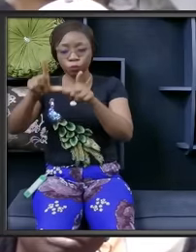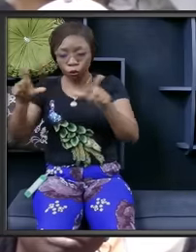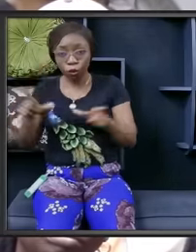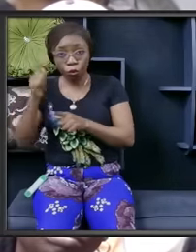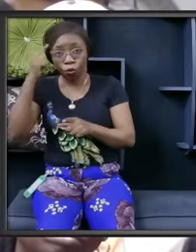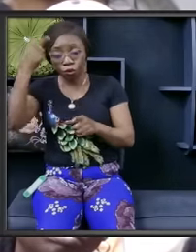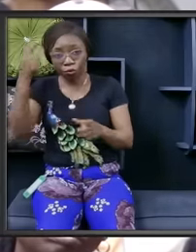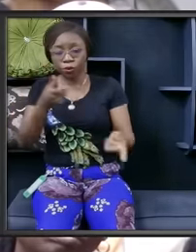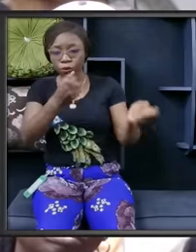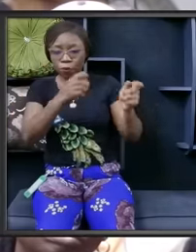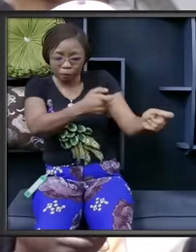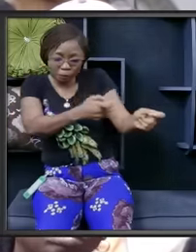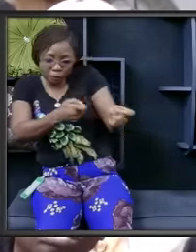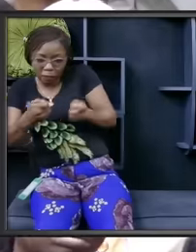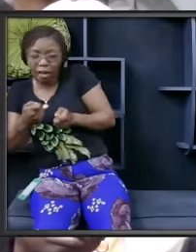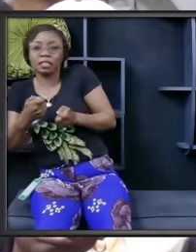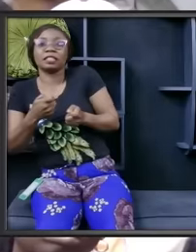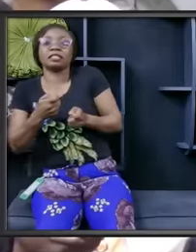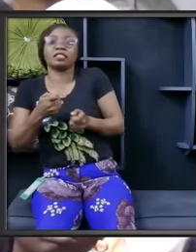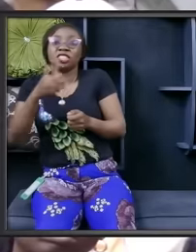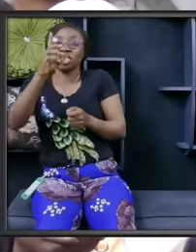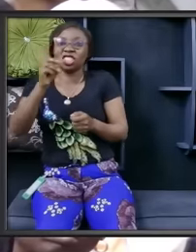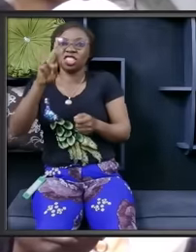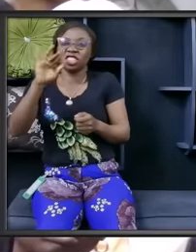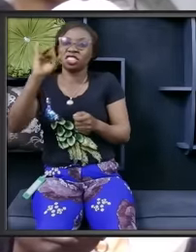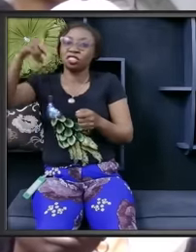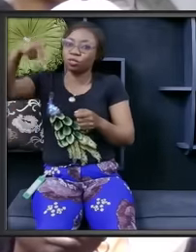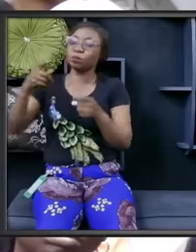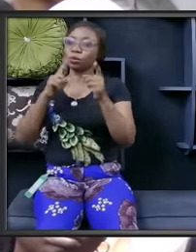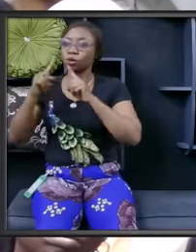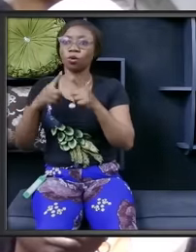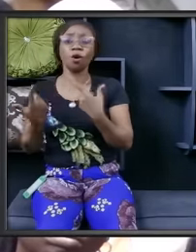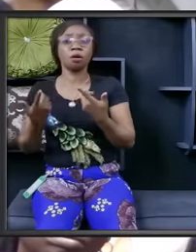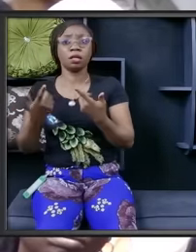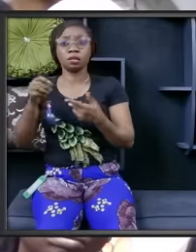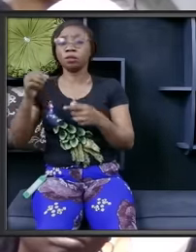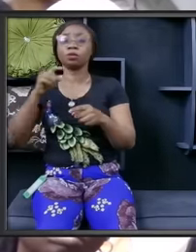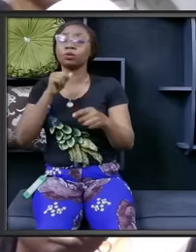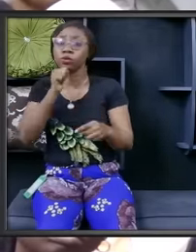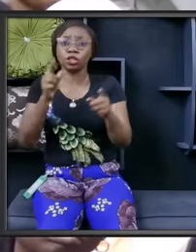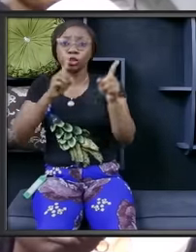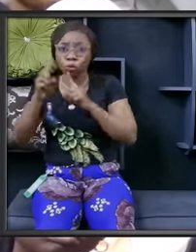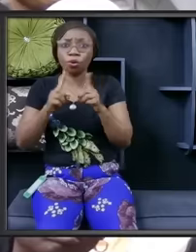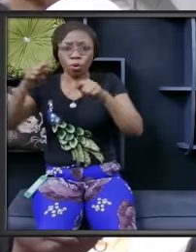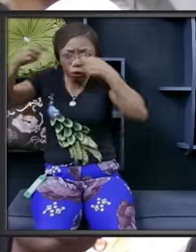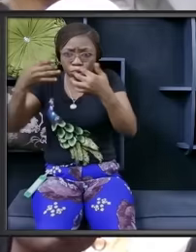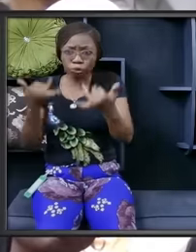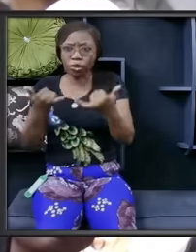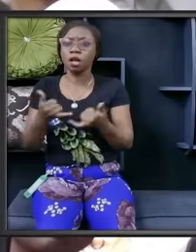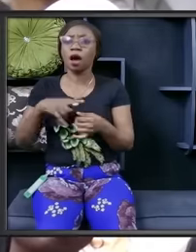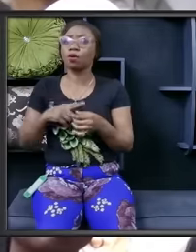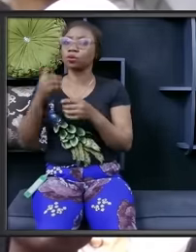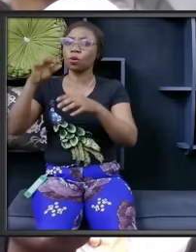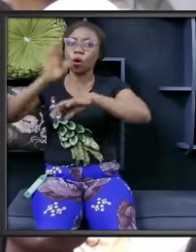a drip. Where they take for Dr. Brown? Him and Dr. Brown know they talk till today because of my matter. You there on drip? I there on